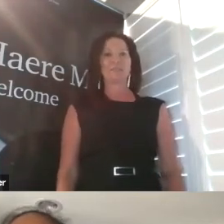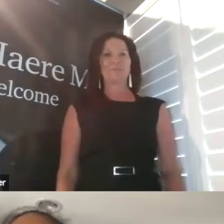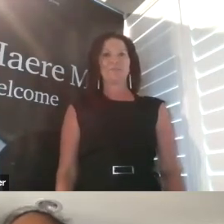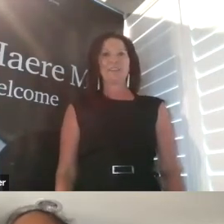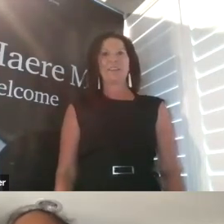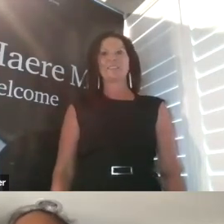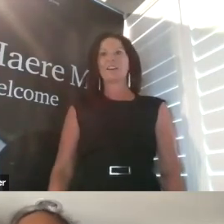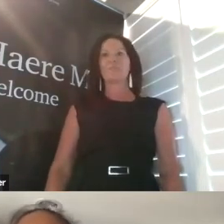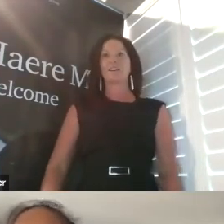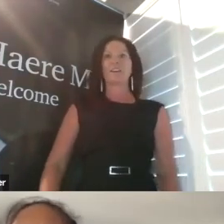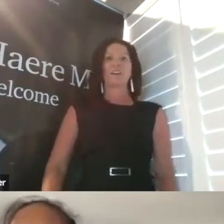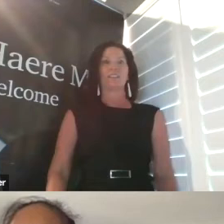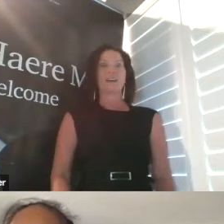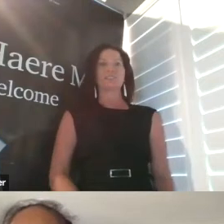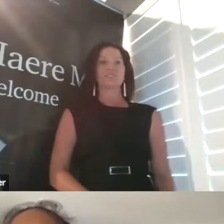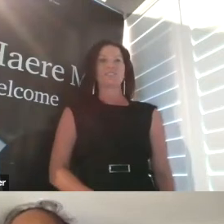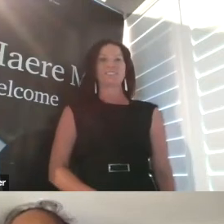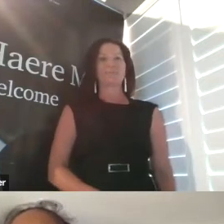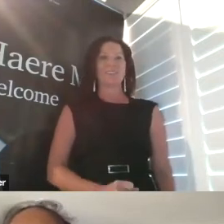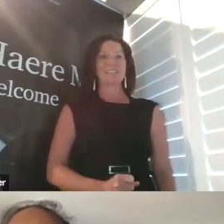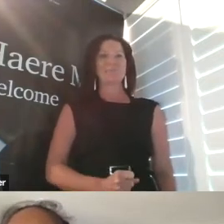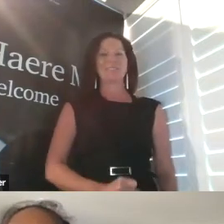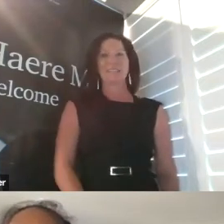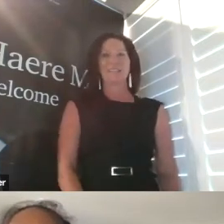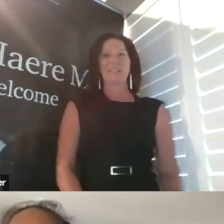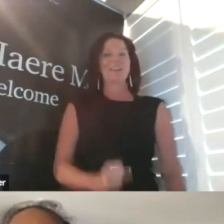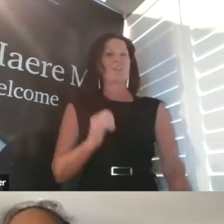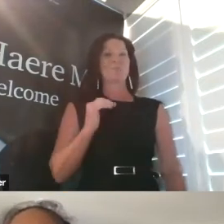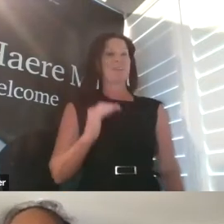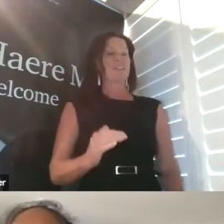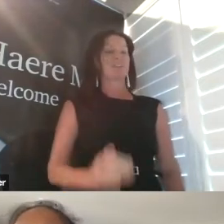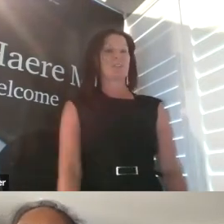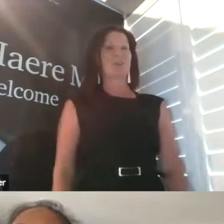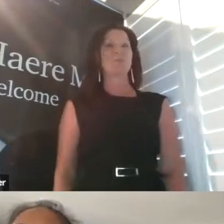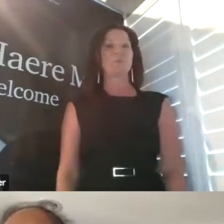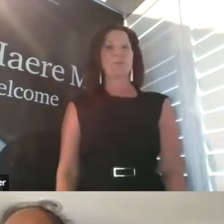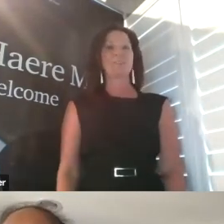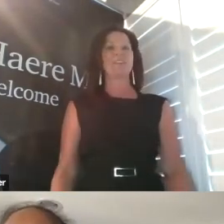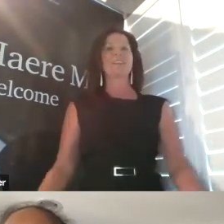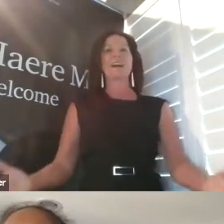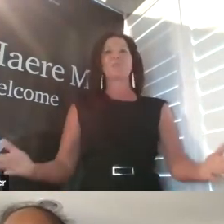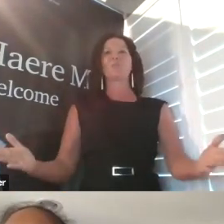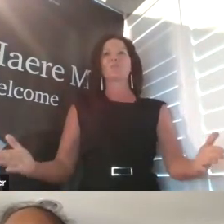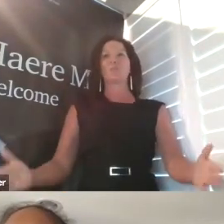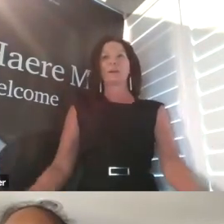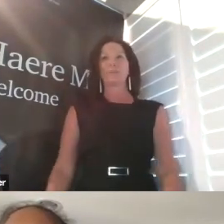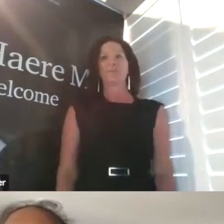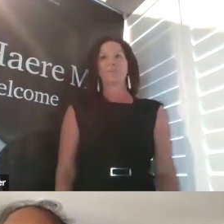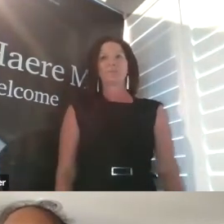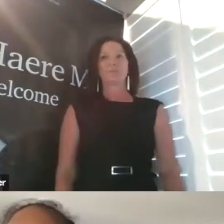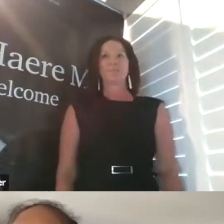mihi. E te kai whakahaere mātua o PwC o me Global Women, tēnā